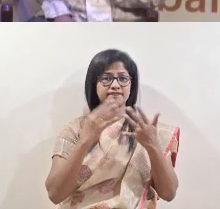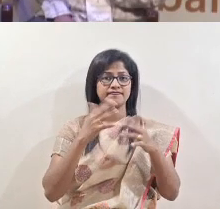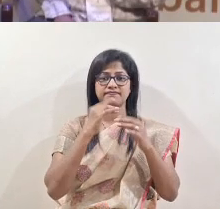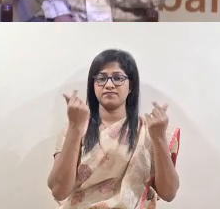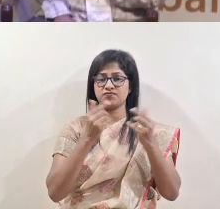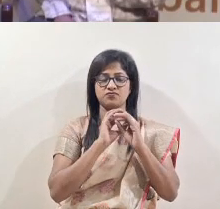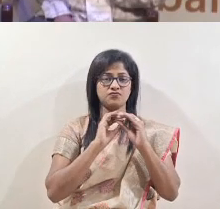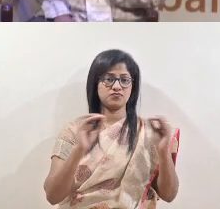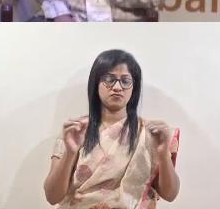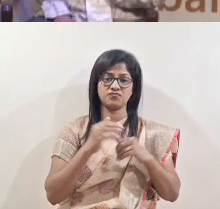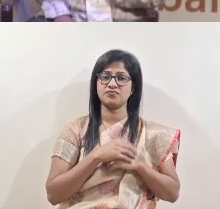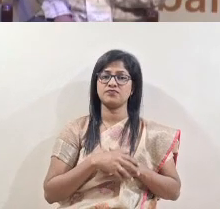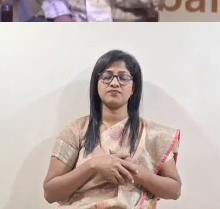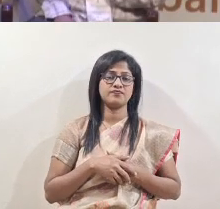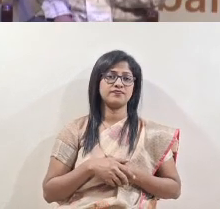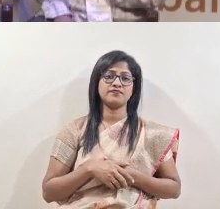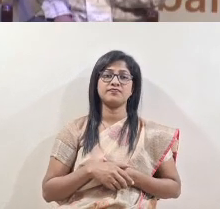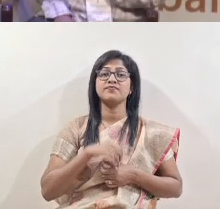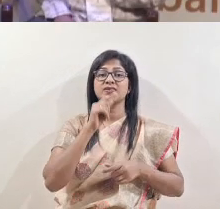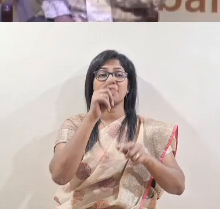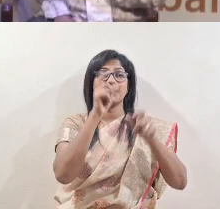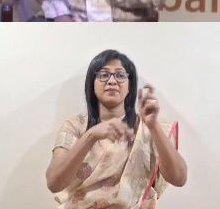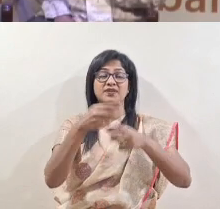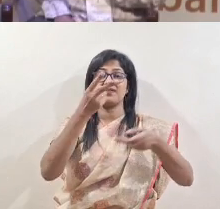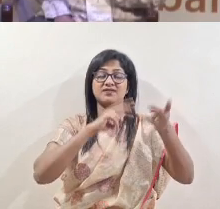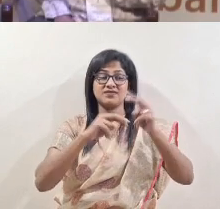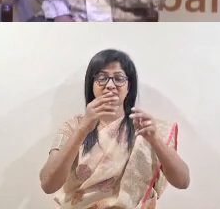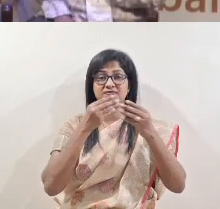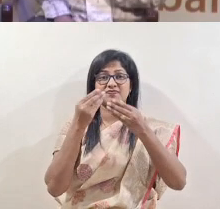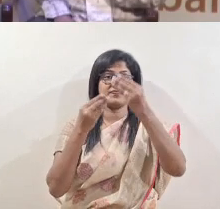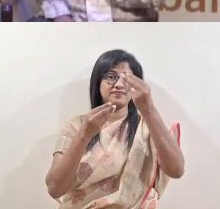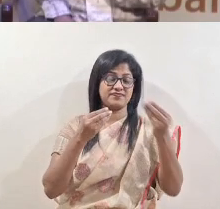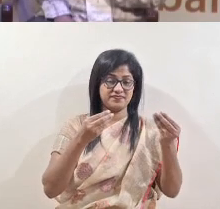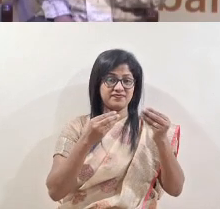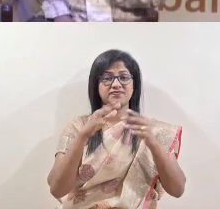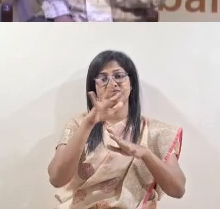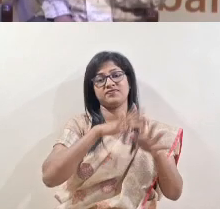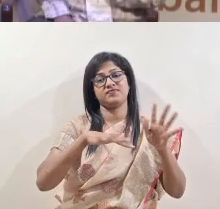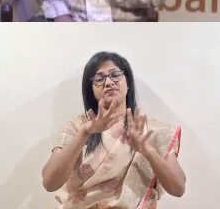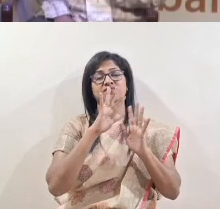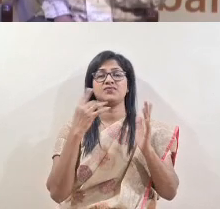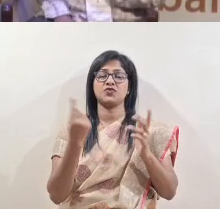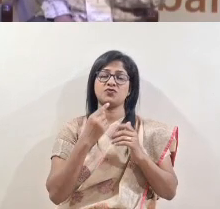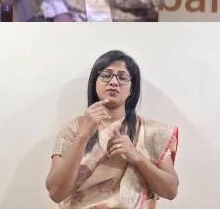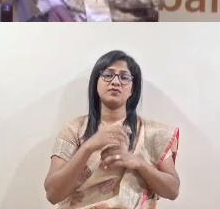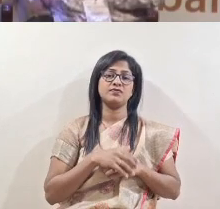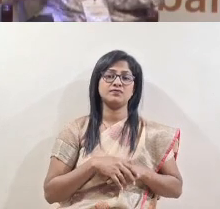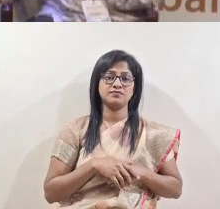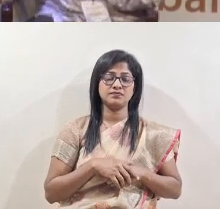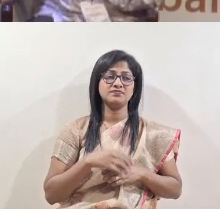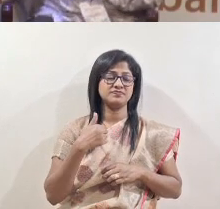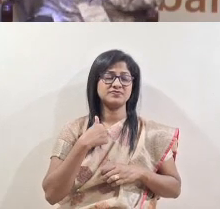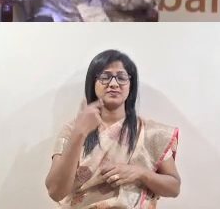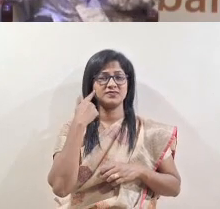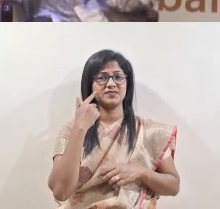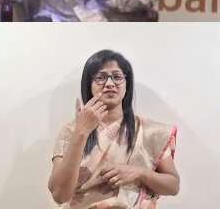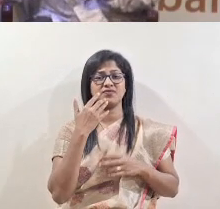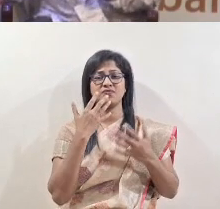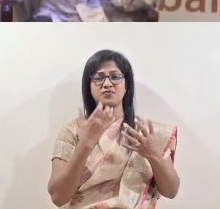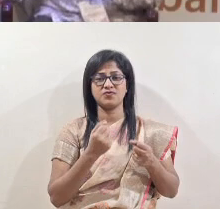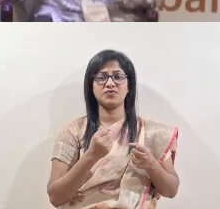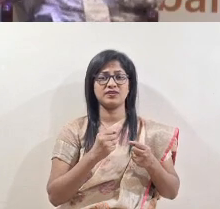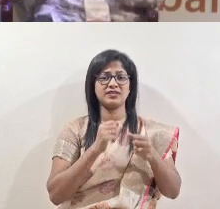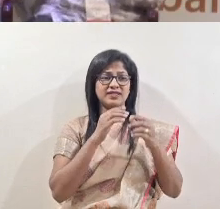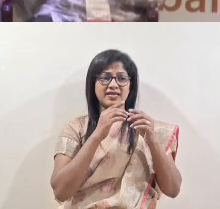sir. The respondents who were interviewed near these facilities only. So I just wanted to